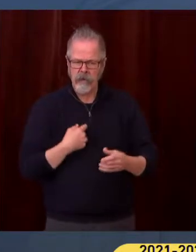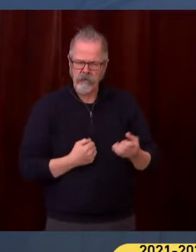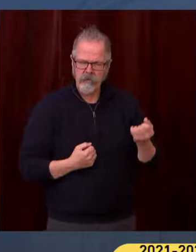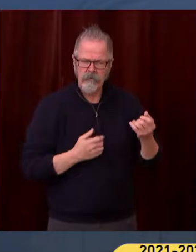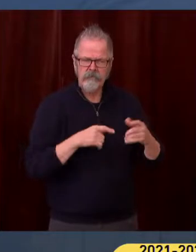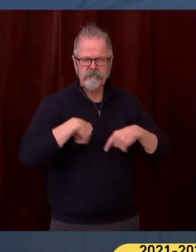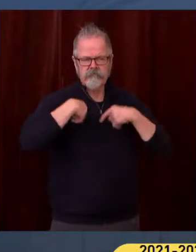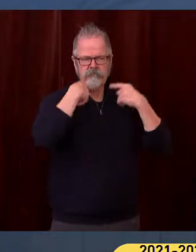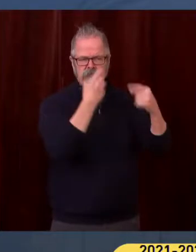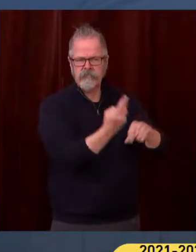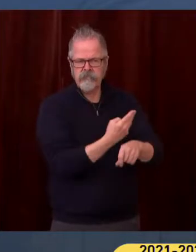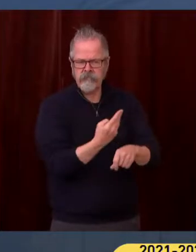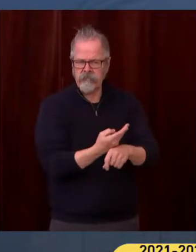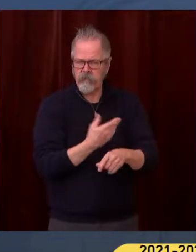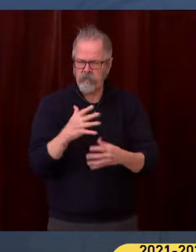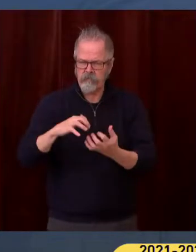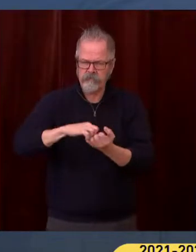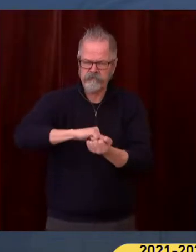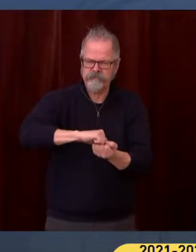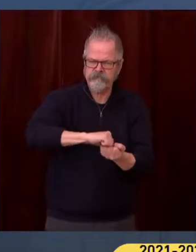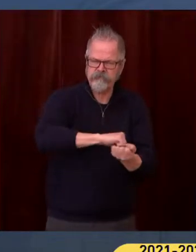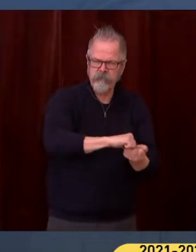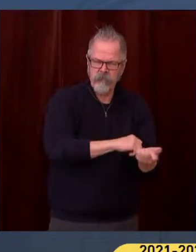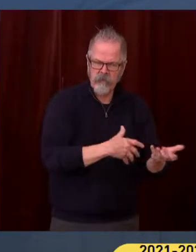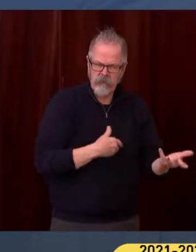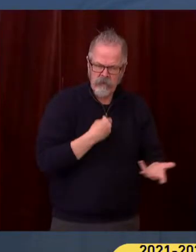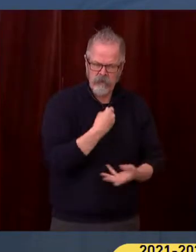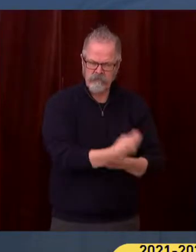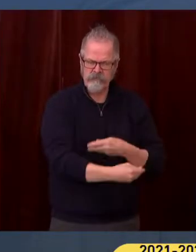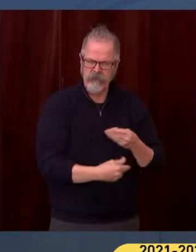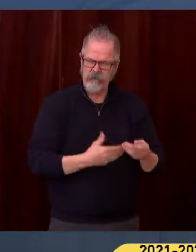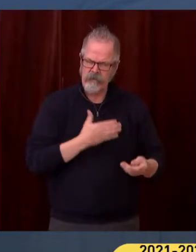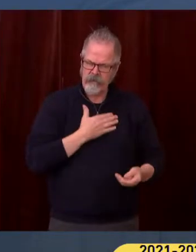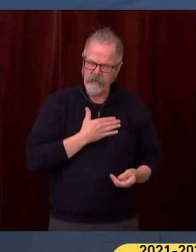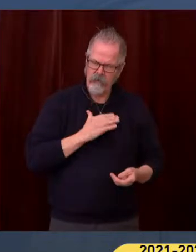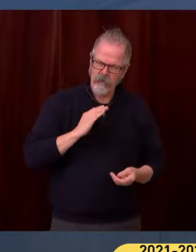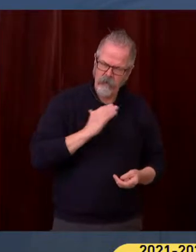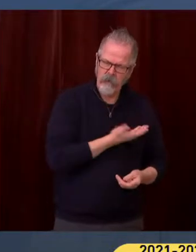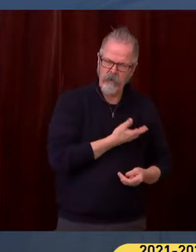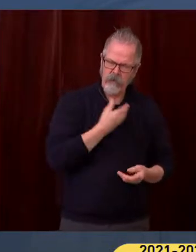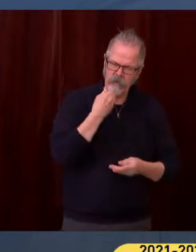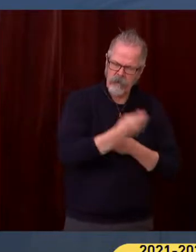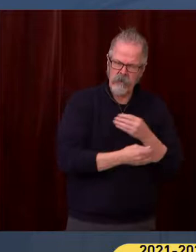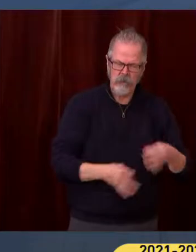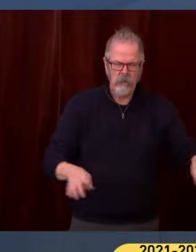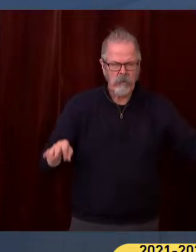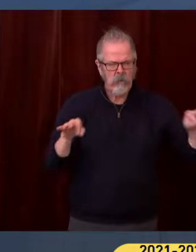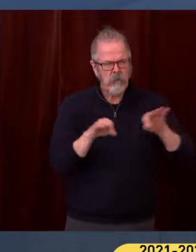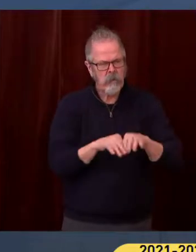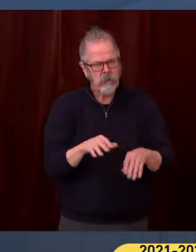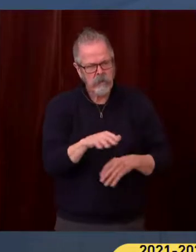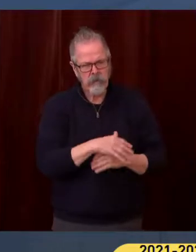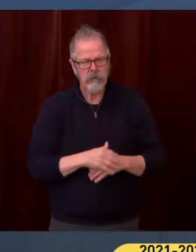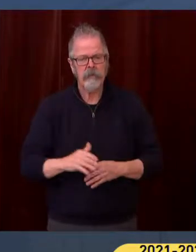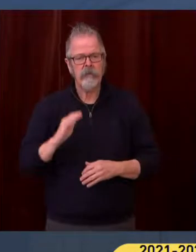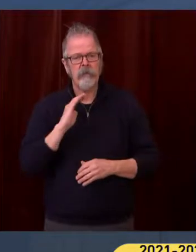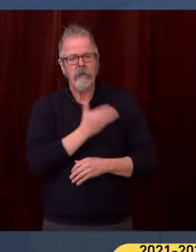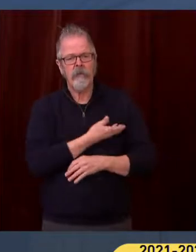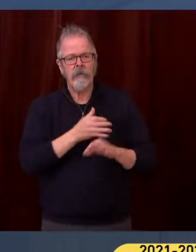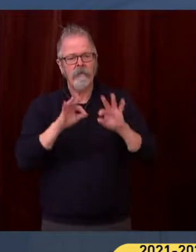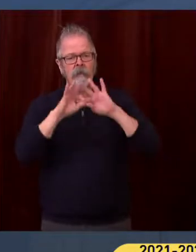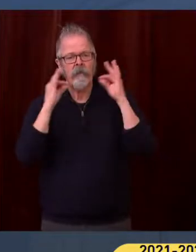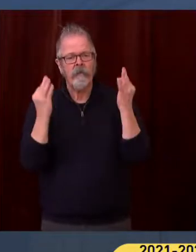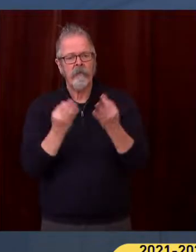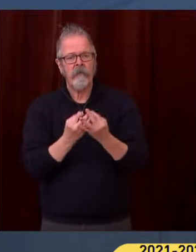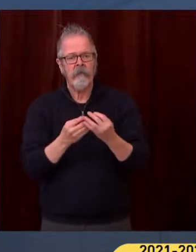And these impacts threaten our spiritual kin, southern resident killer whales as well. And as I've said before, they ask for